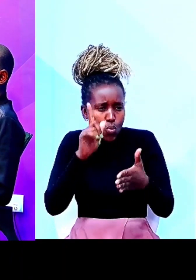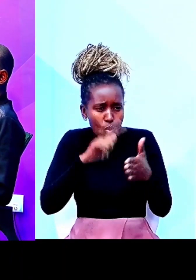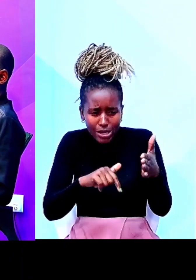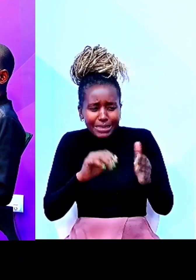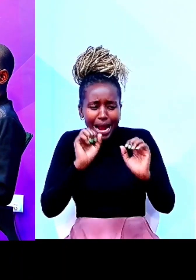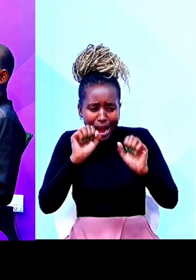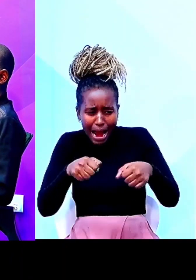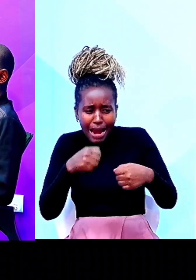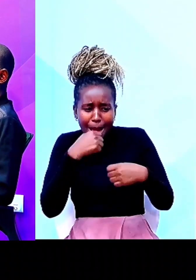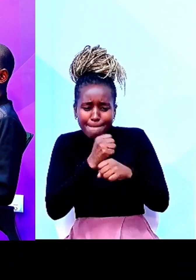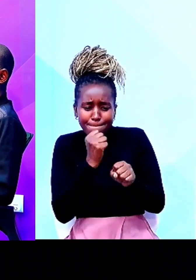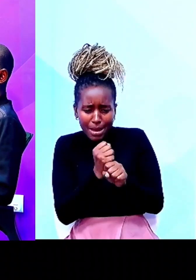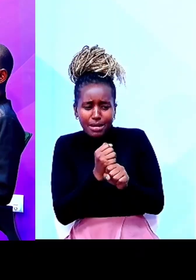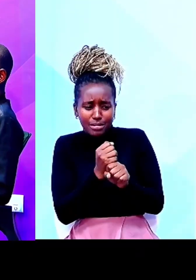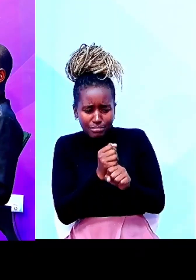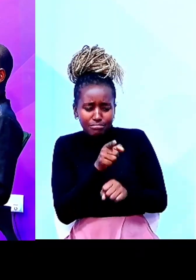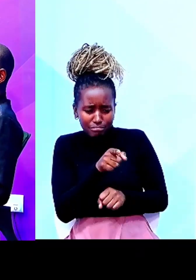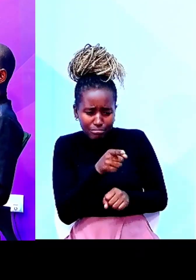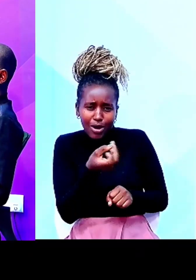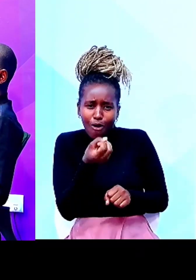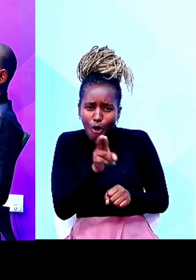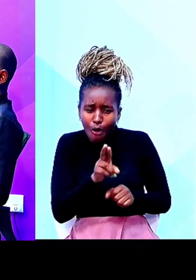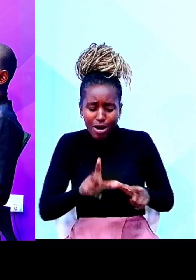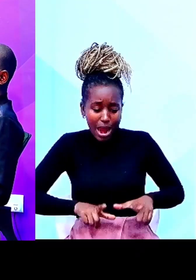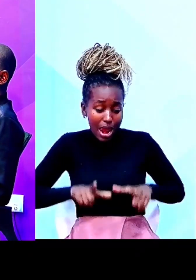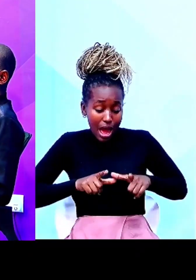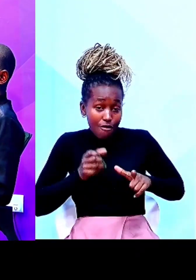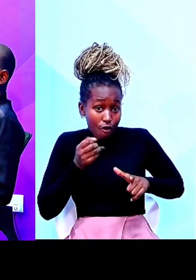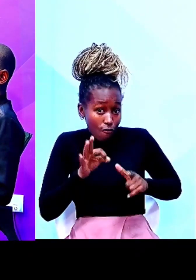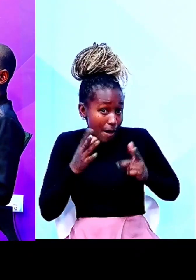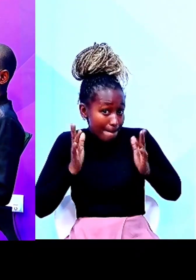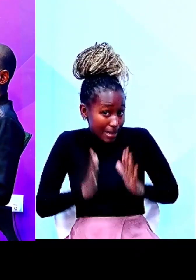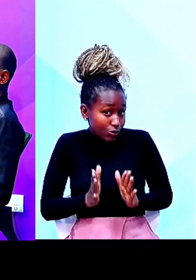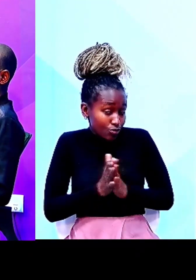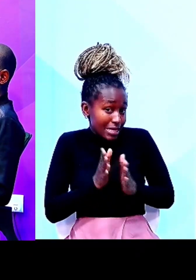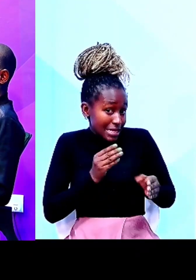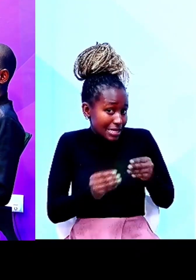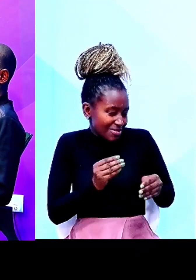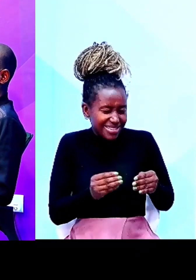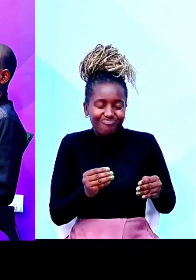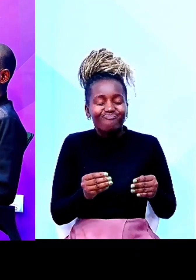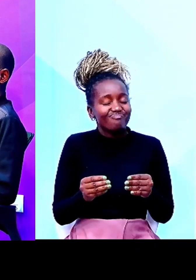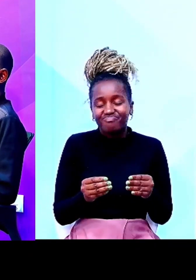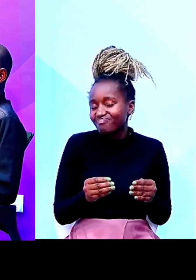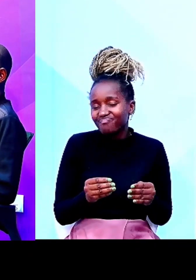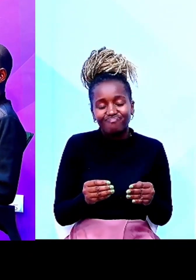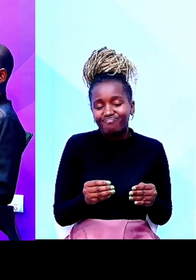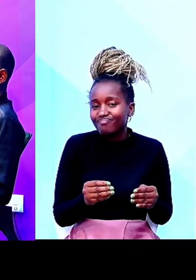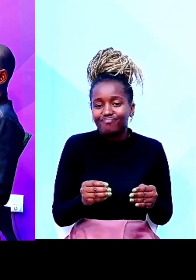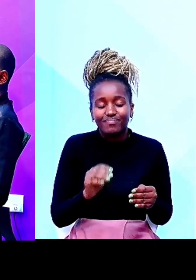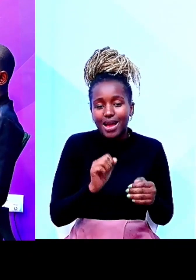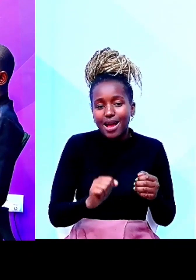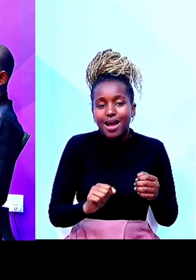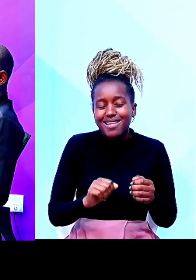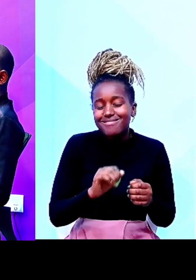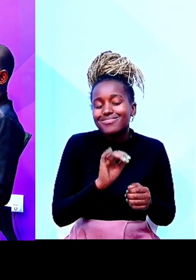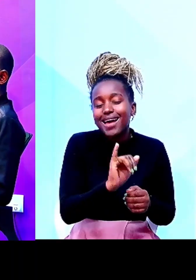a person with a disability, then we will not expose people with the disability